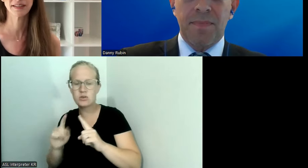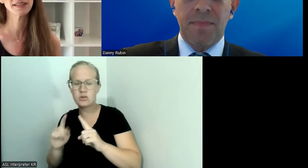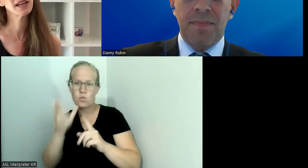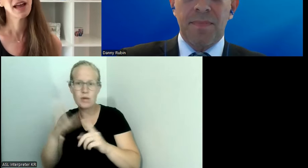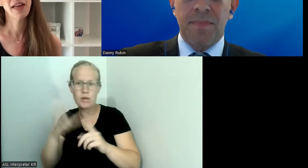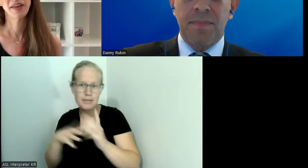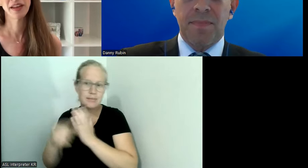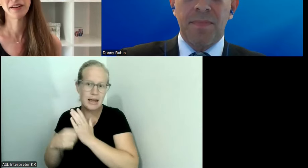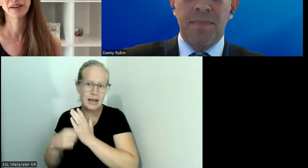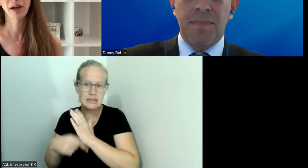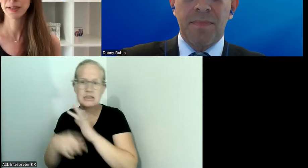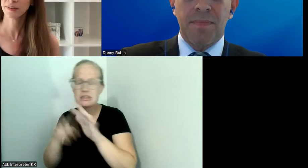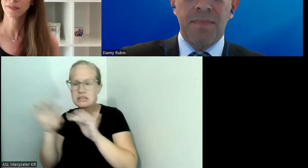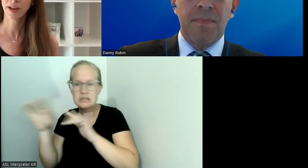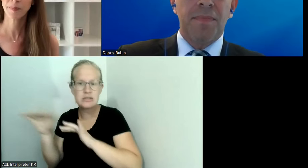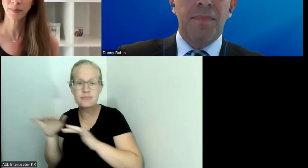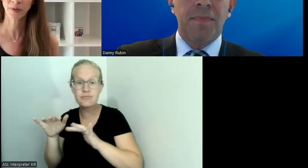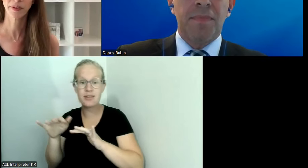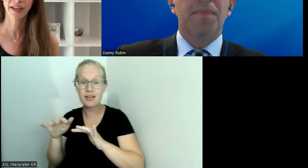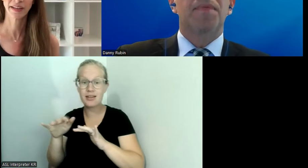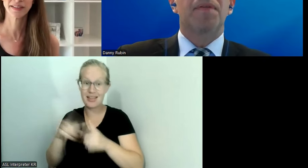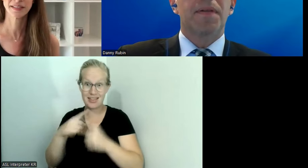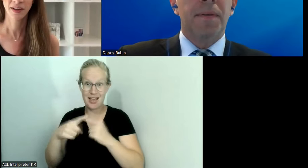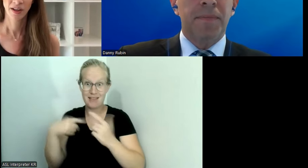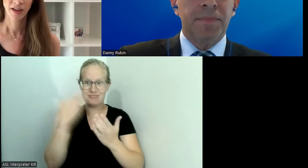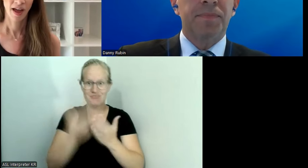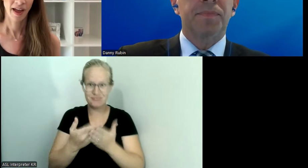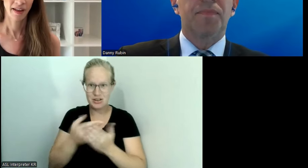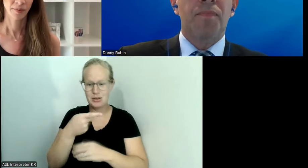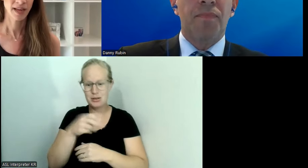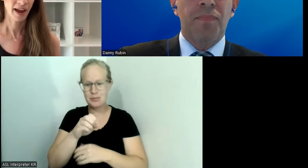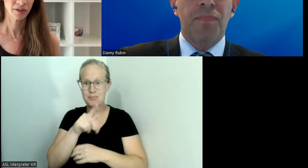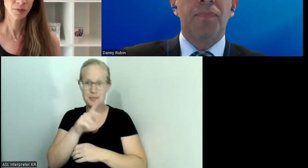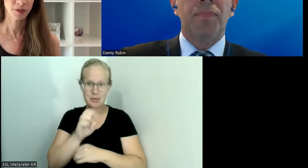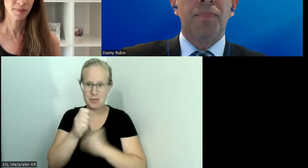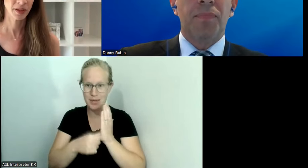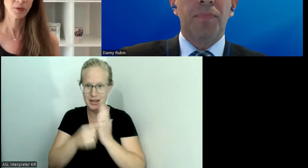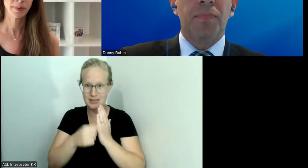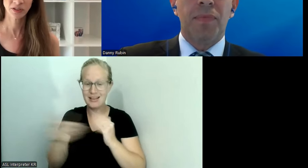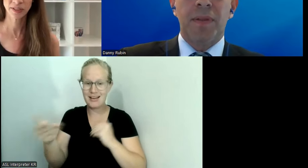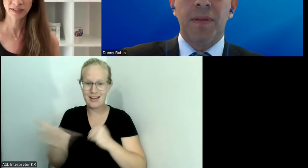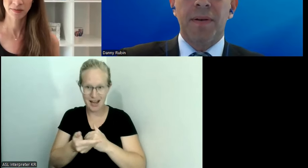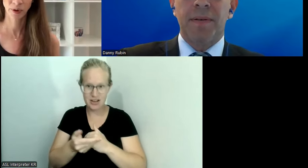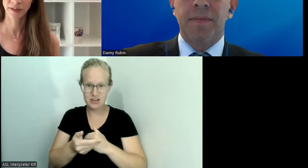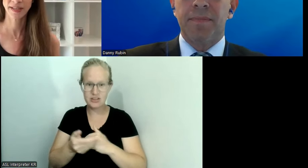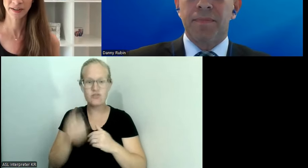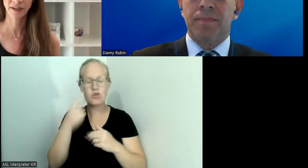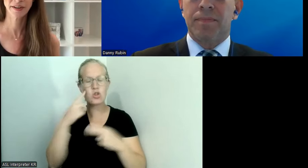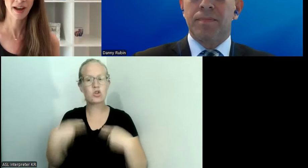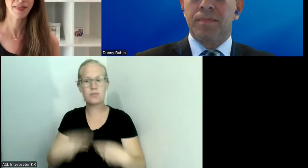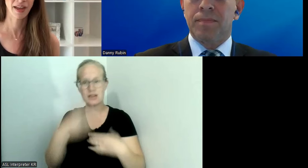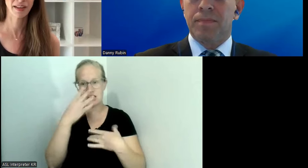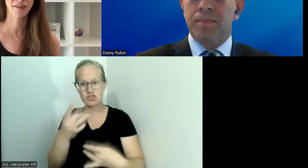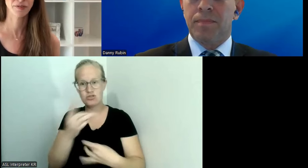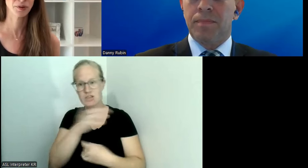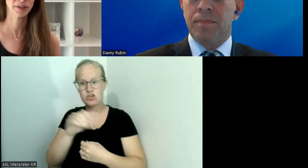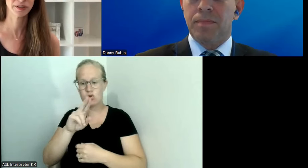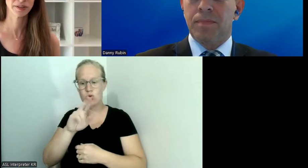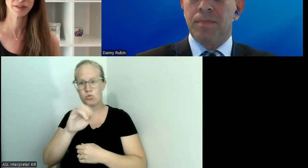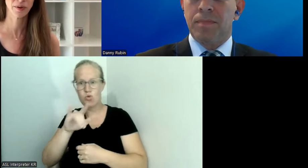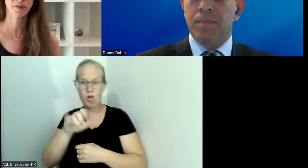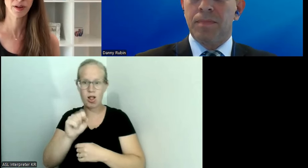magazines, and then got myself at people. And I was hired to be the human interest and Royals editor. And then